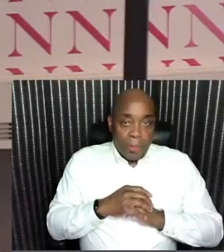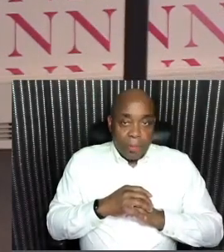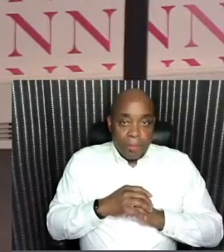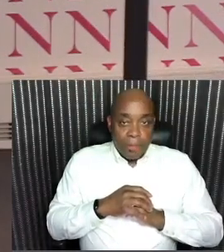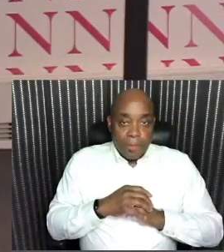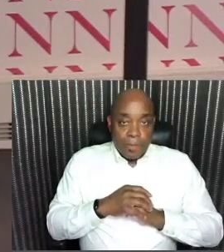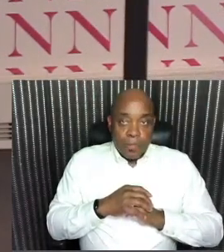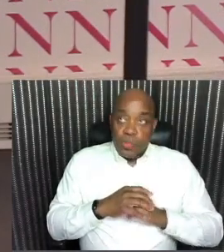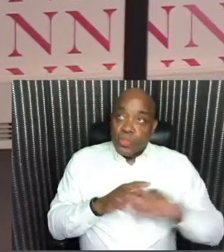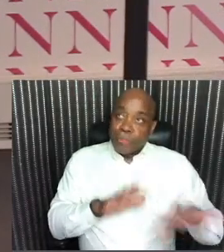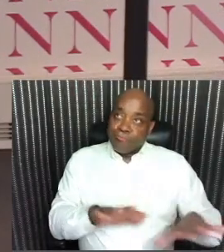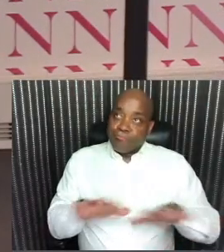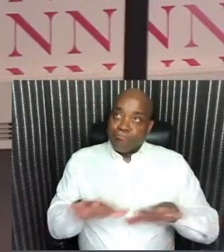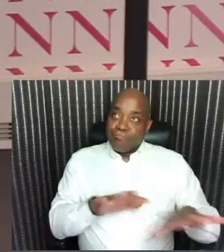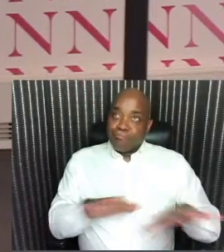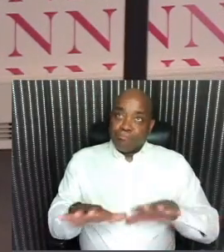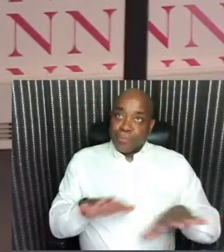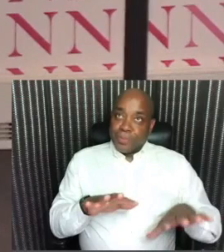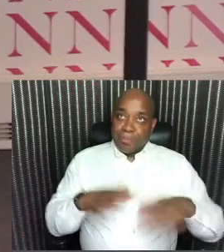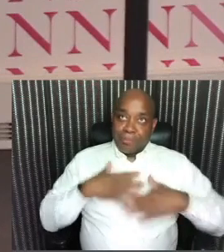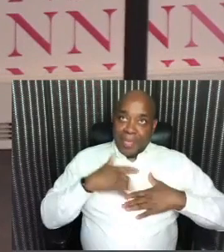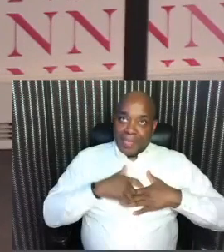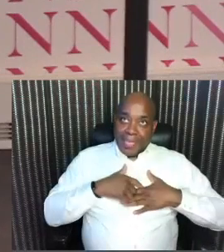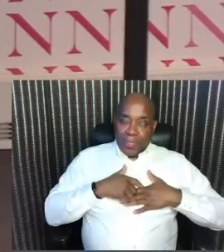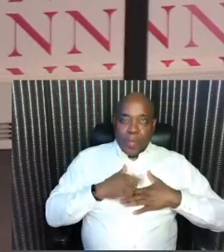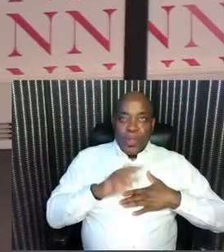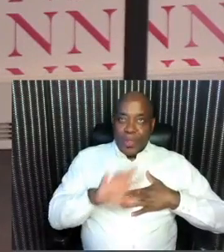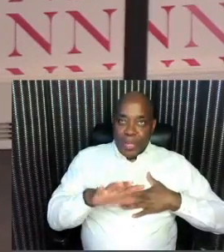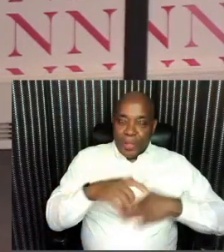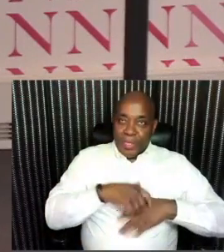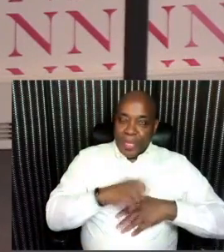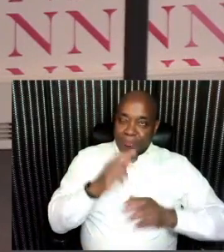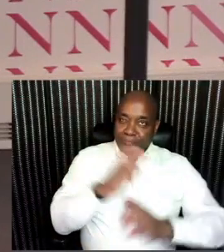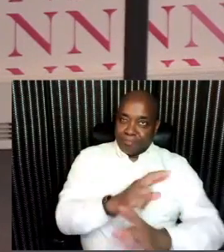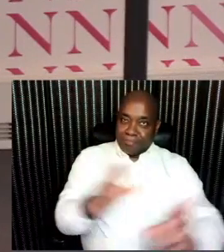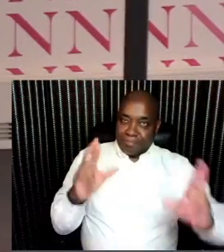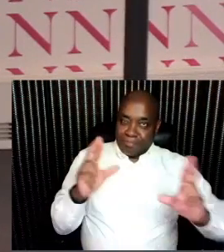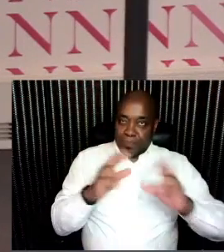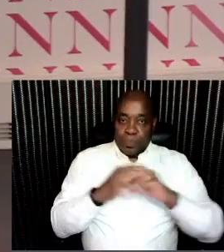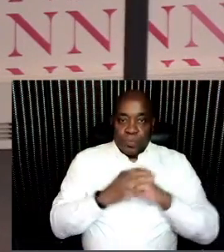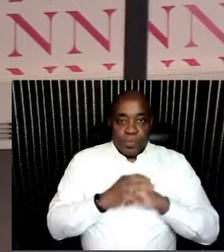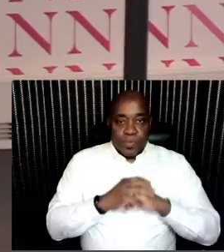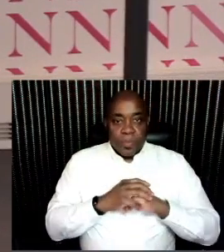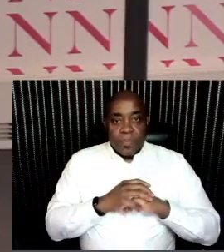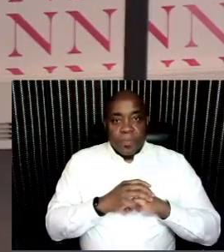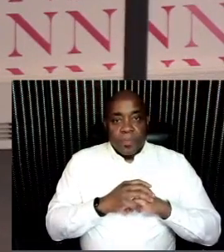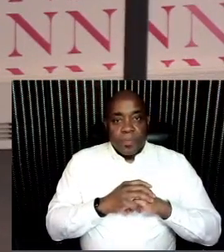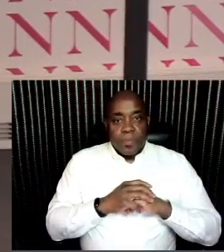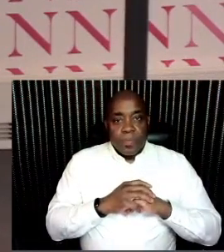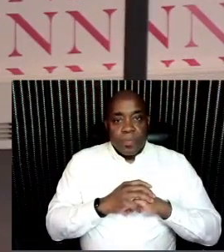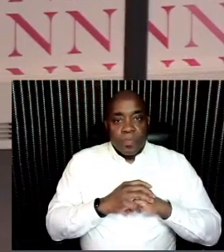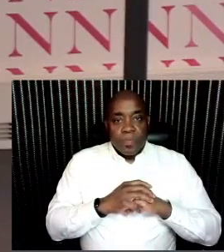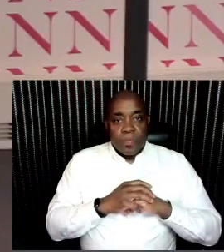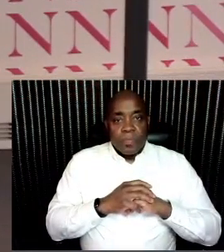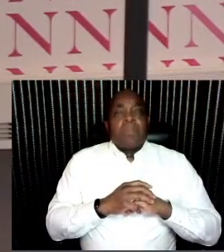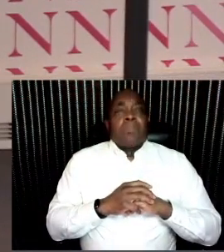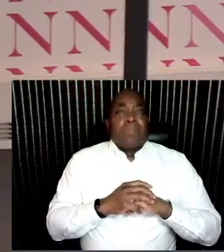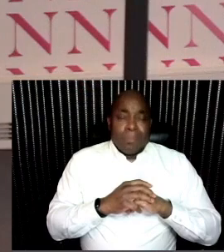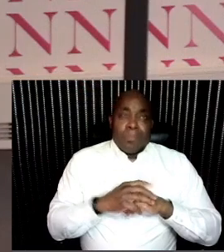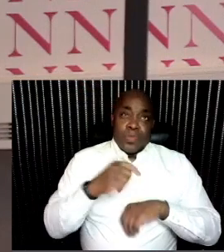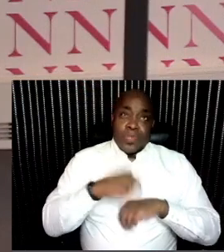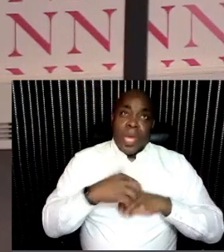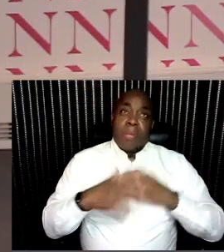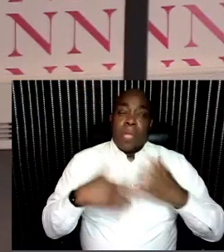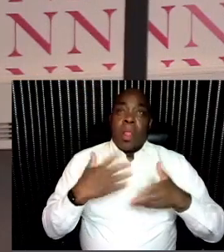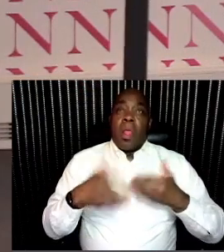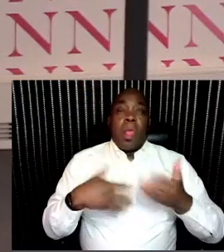you're not working on your clock, you're working on their clock, like, you know. So it's like an ongoing exercise. Over time,